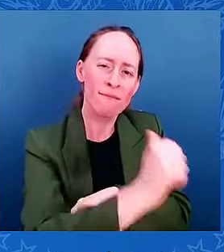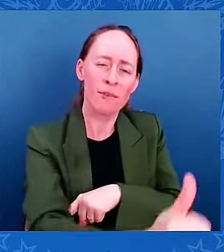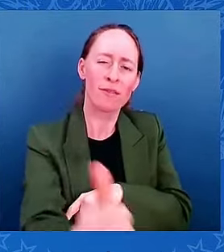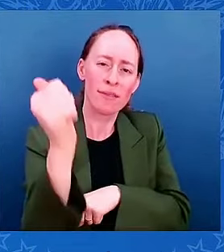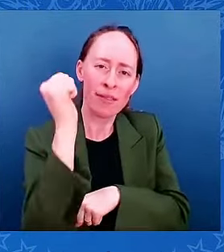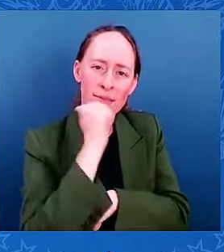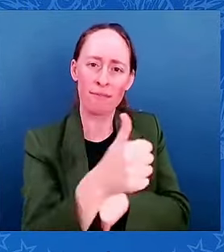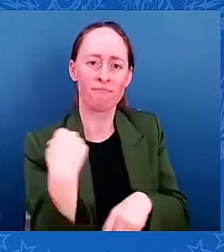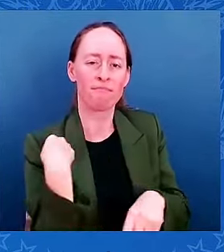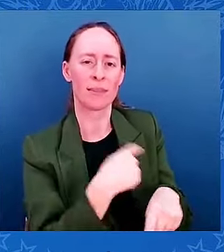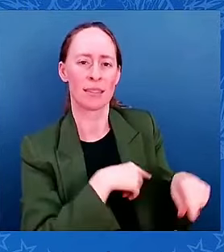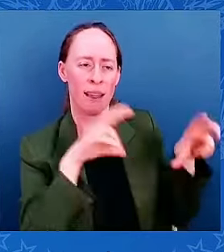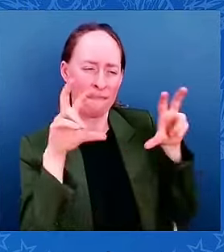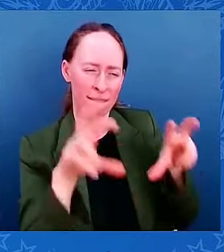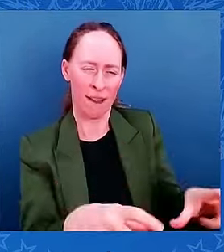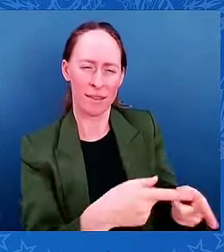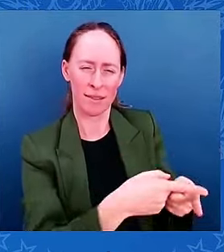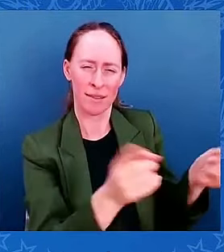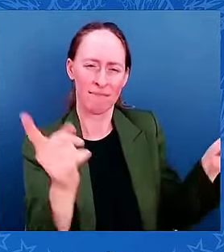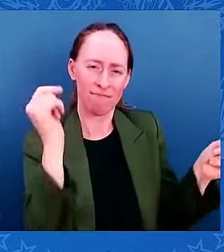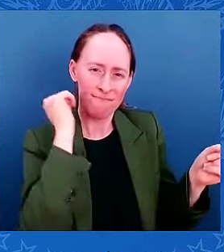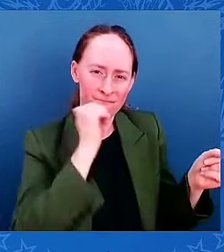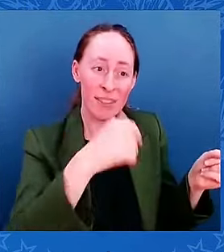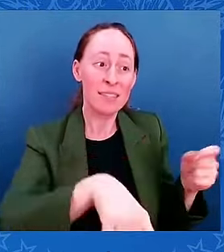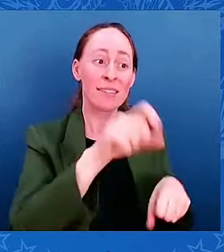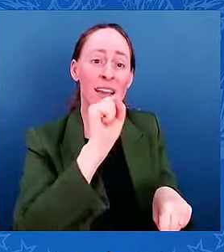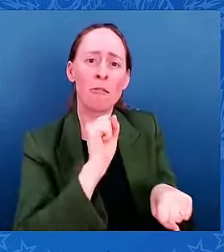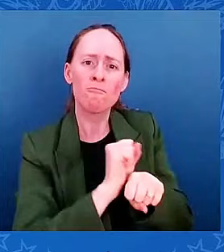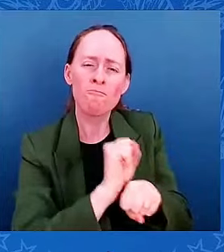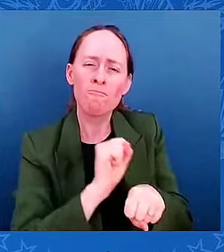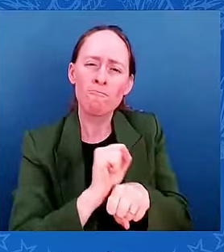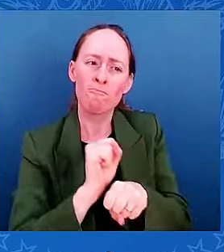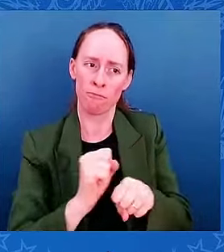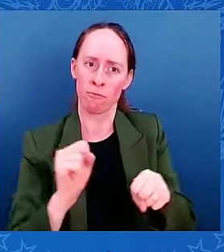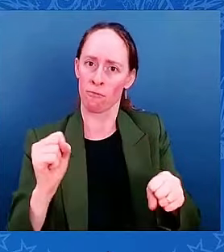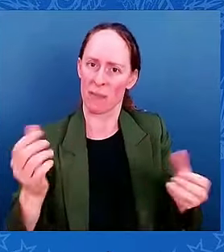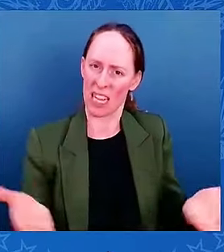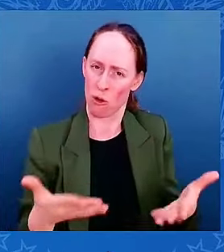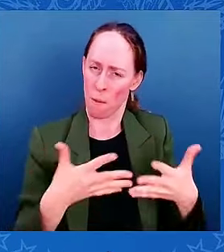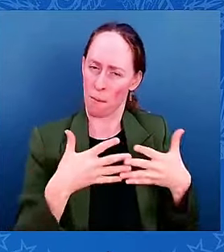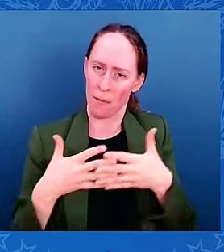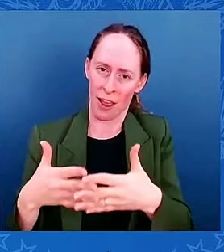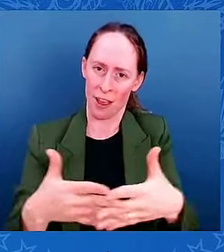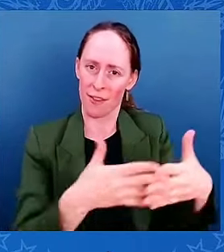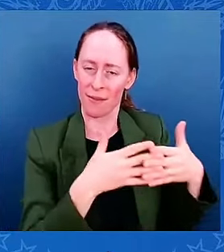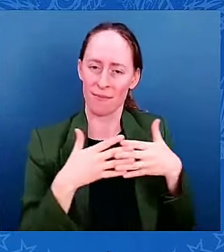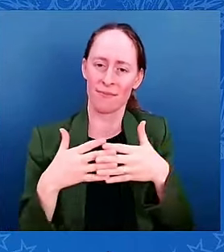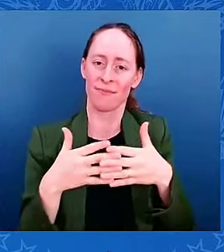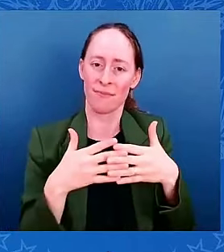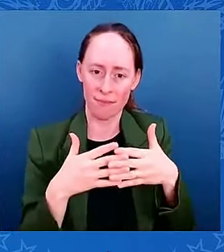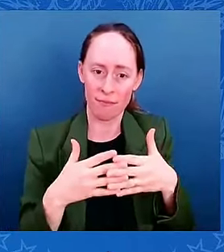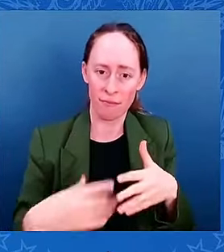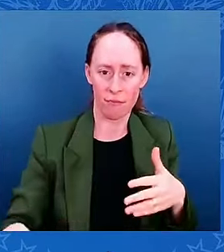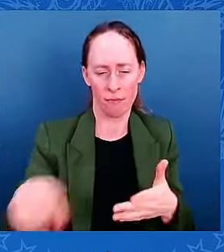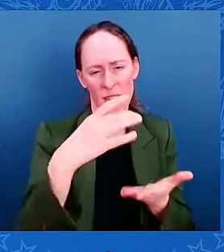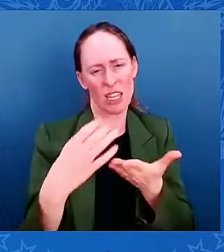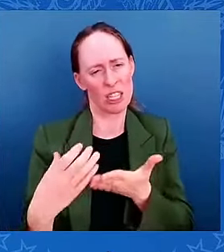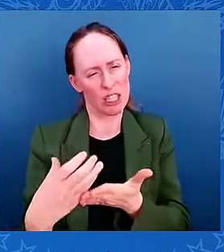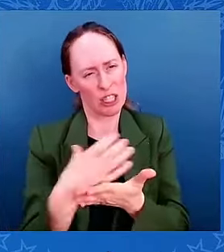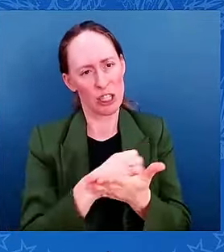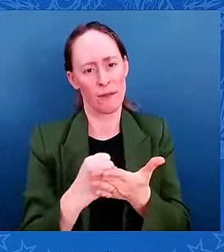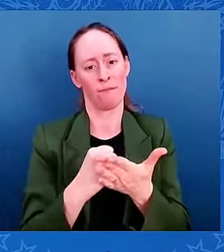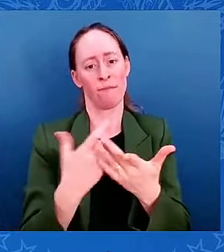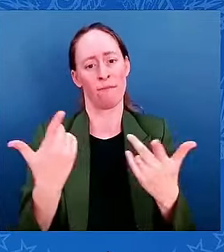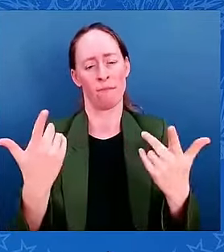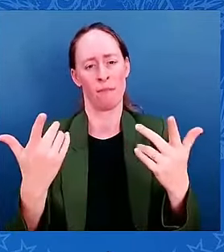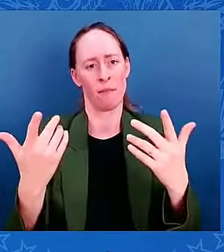do well. Everybody in America deserves one thing, a fighting chance. Just a chance, no guarantee,